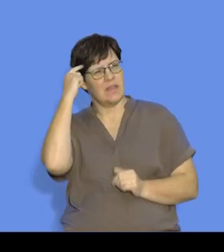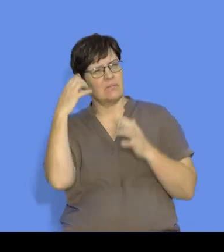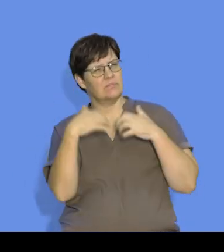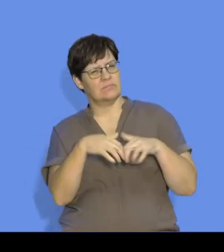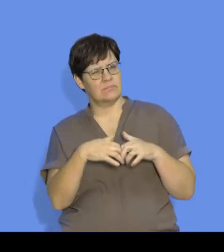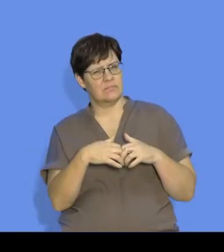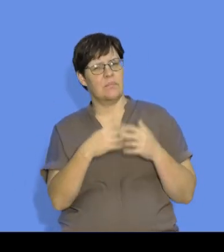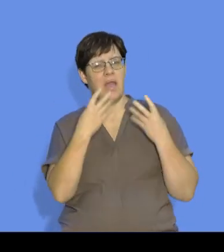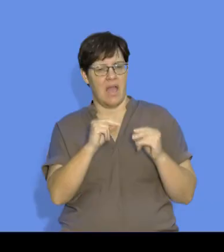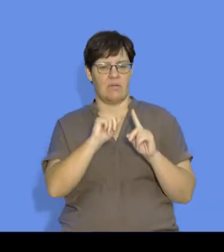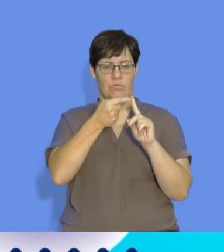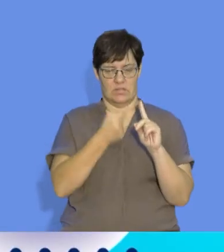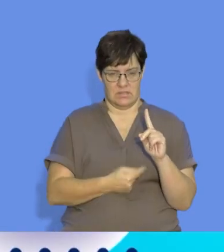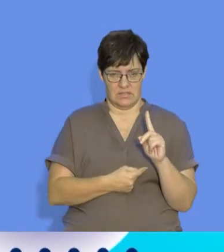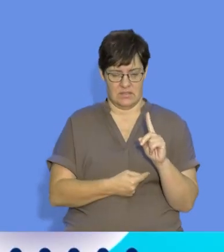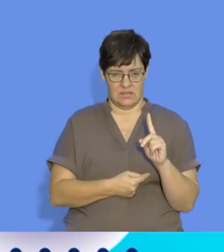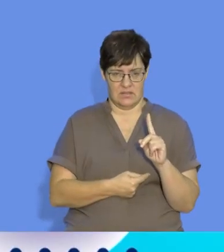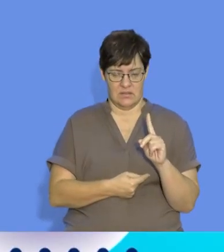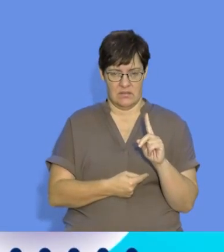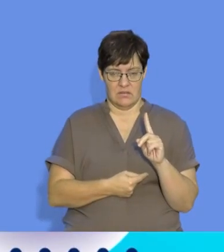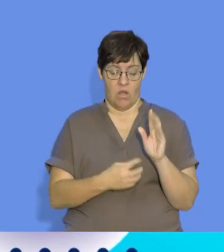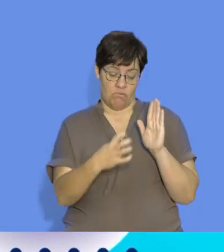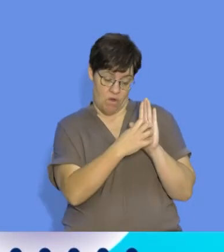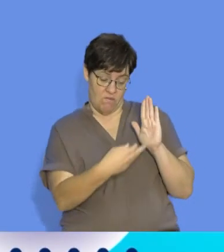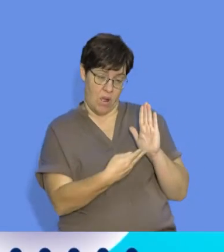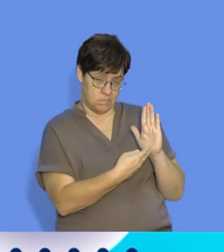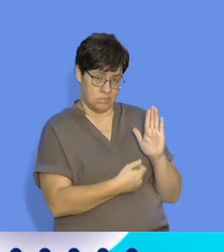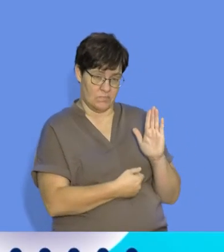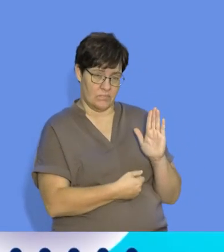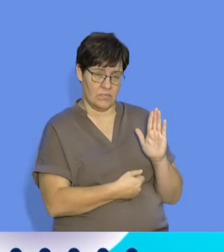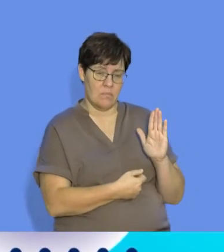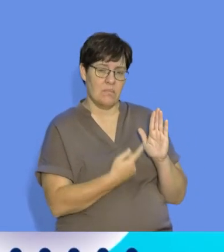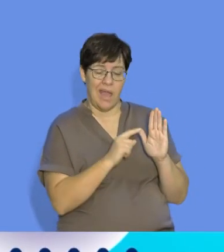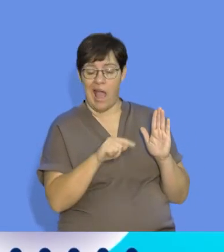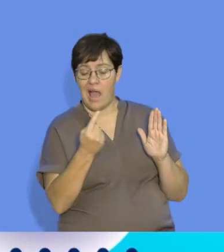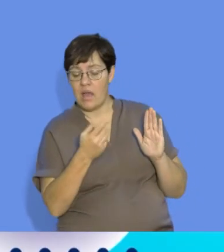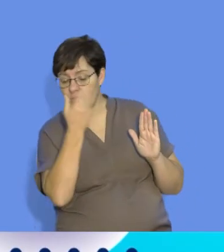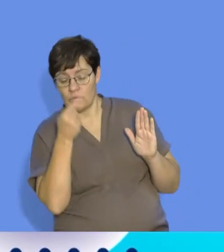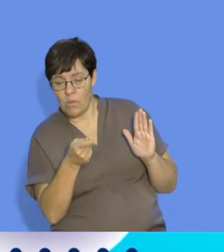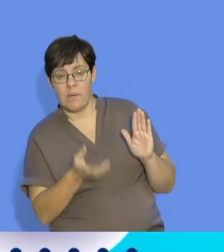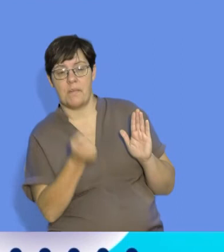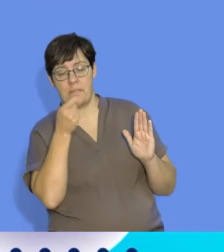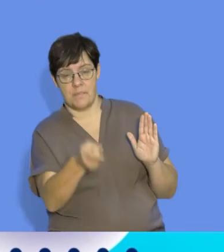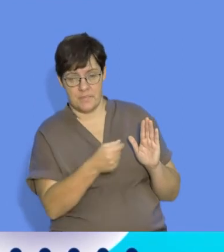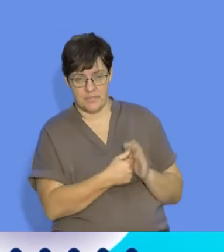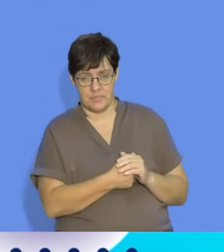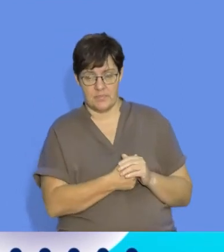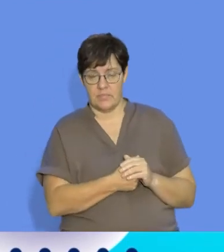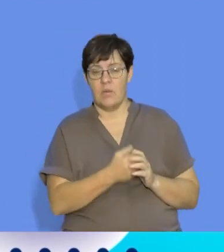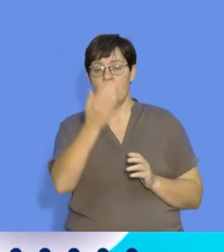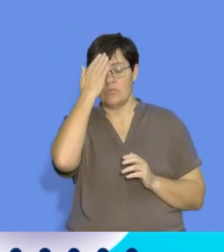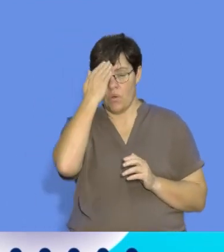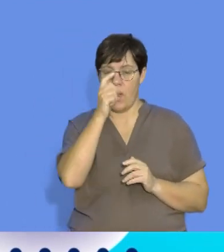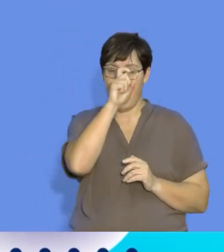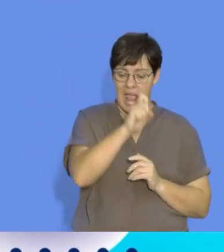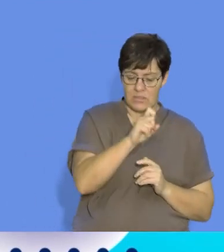about, I have a point, it lies on the graph. I must find an unknown on the graph. It means I do know what the